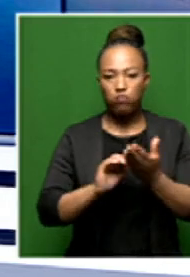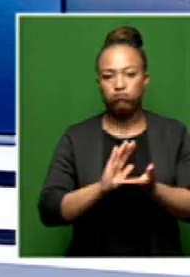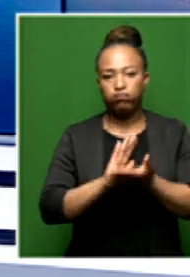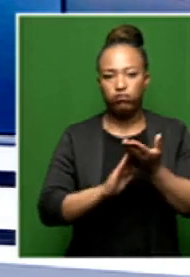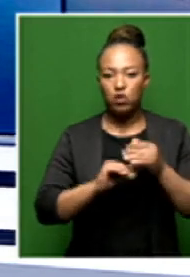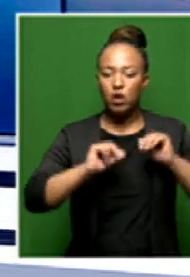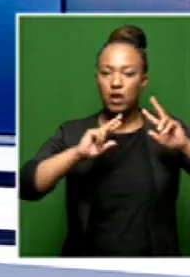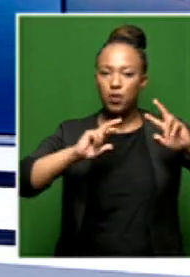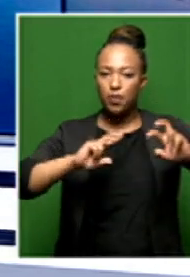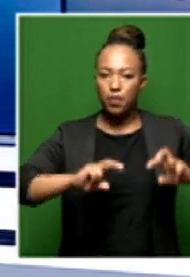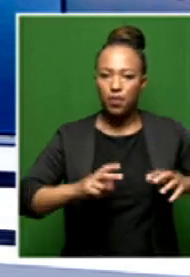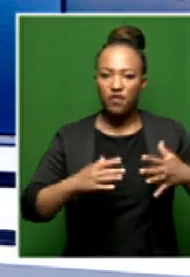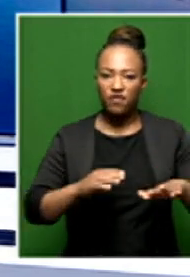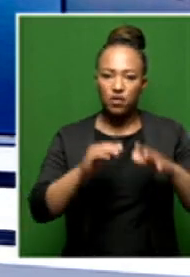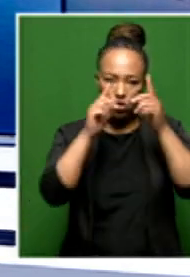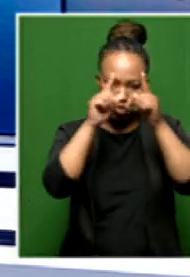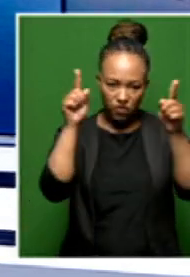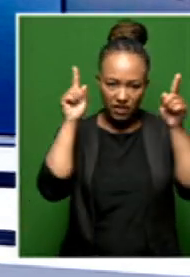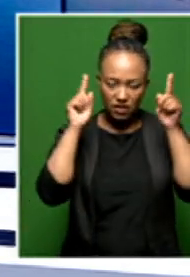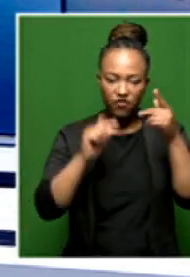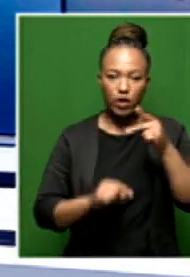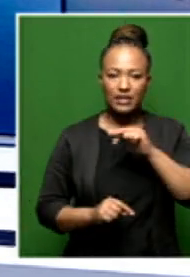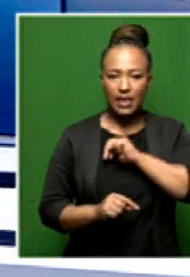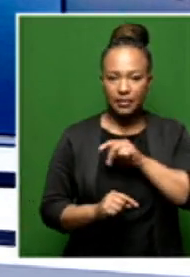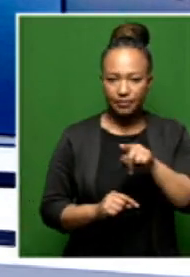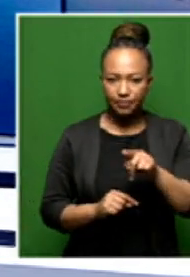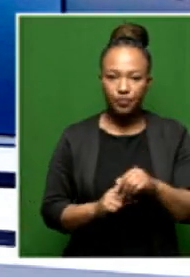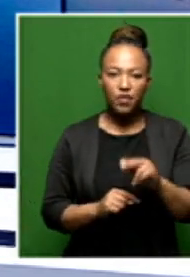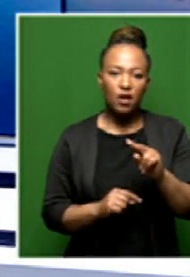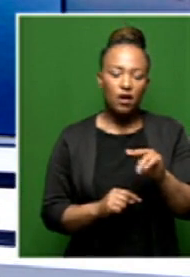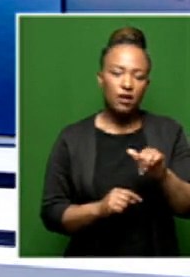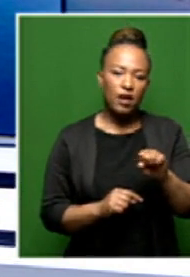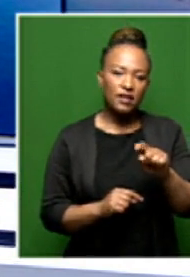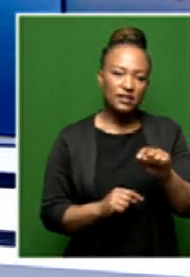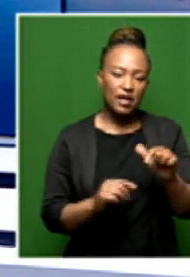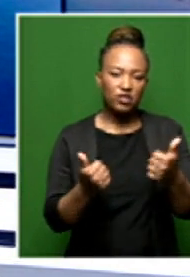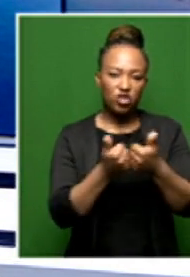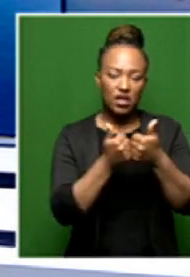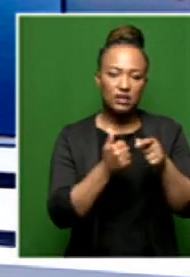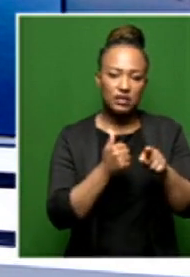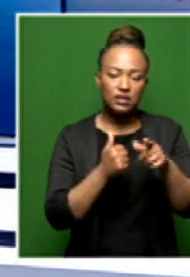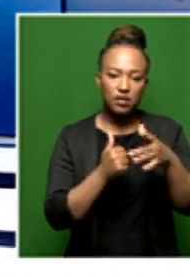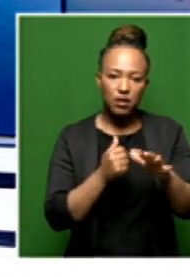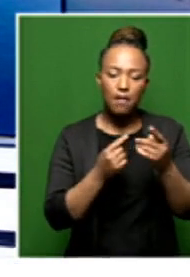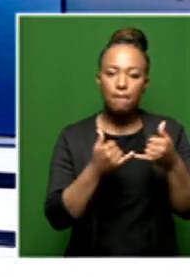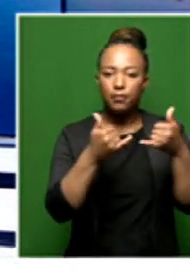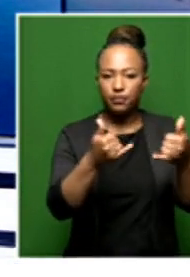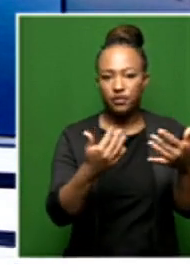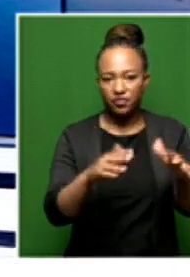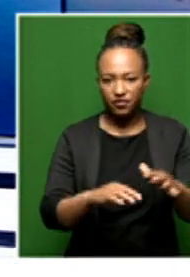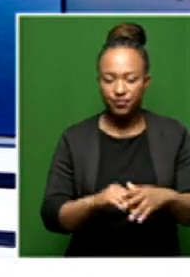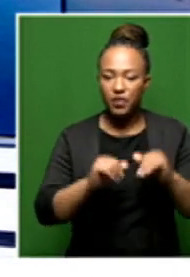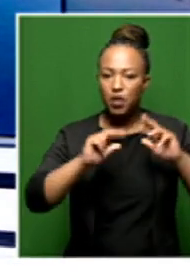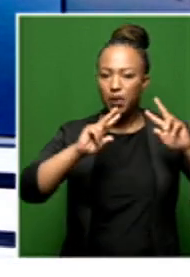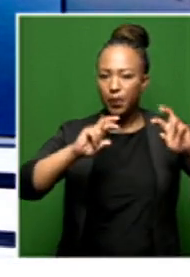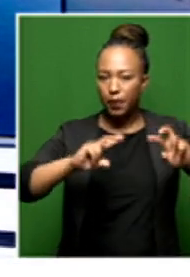to research conducted by the University of KwaZulu-Natal and Nesta Challenges Longitude Prize. Now, the research